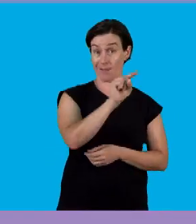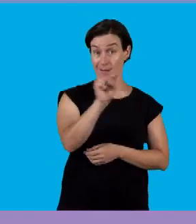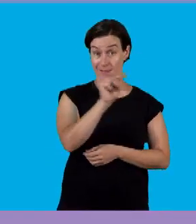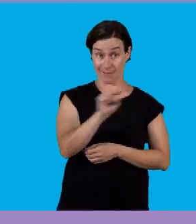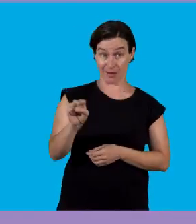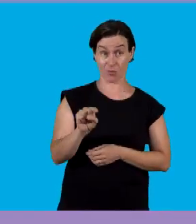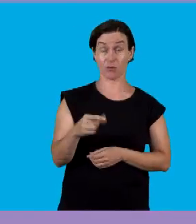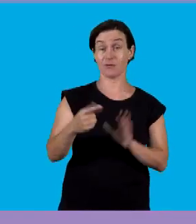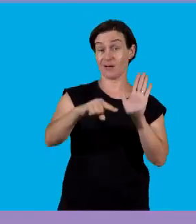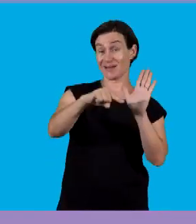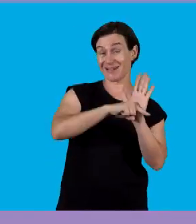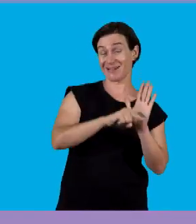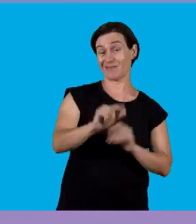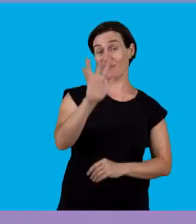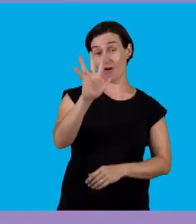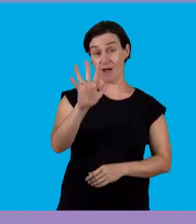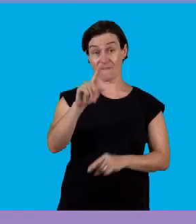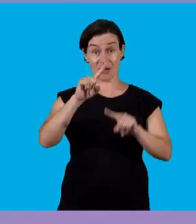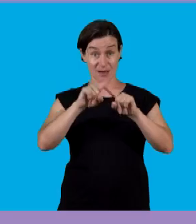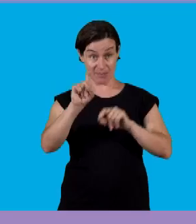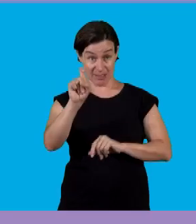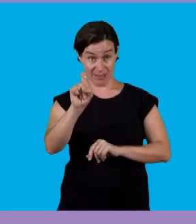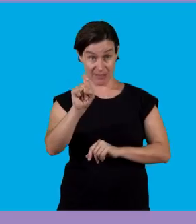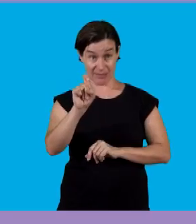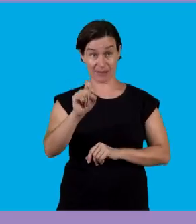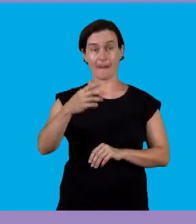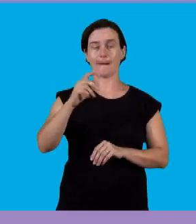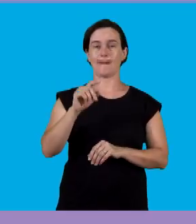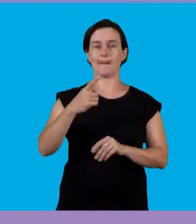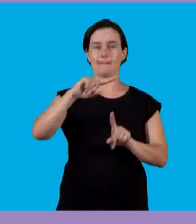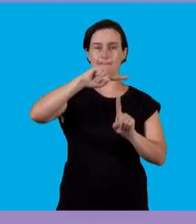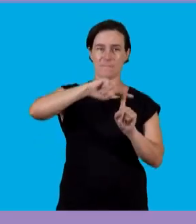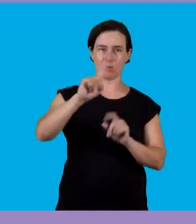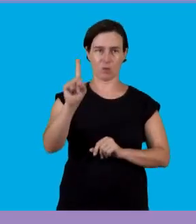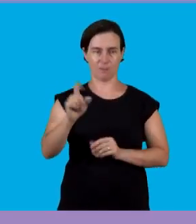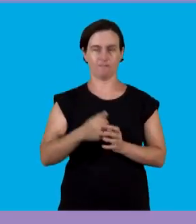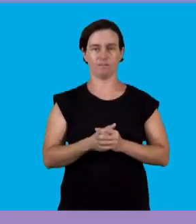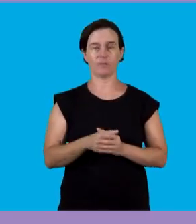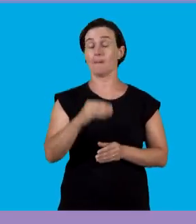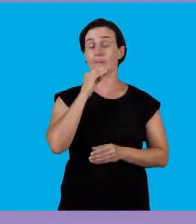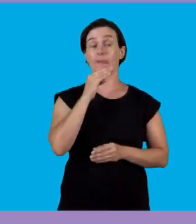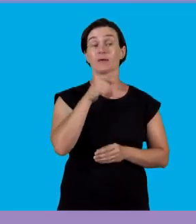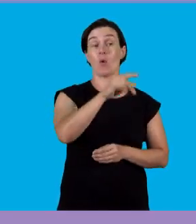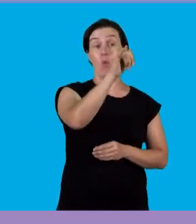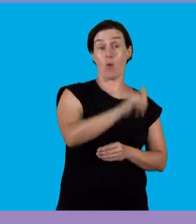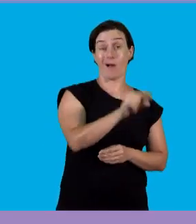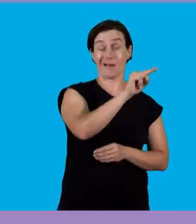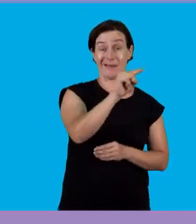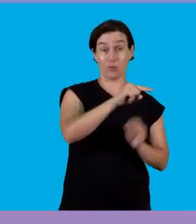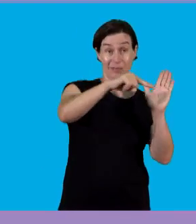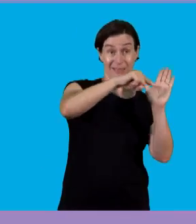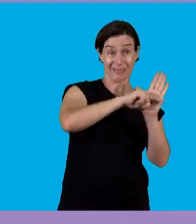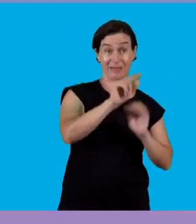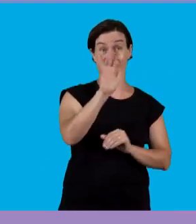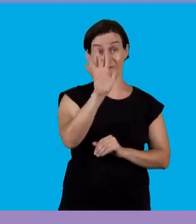is y is equals to a negative 5 plus 1. So that y is equals to negative 5